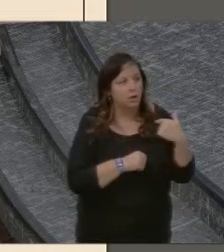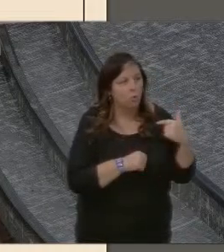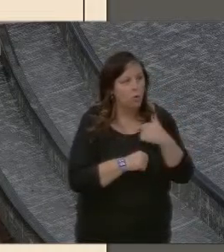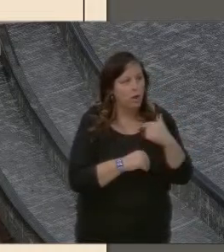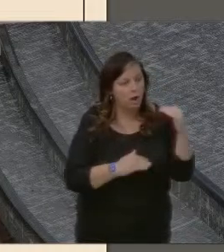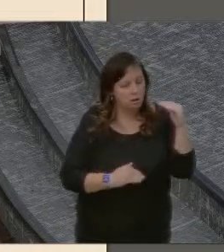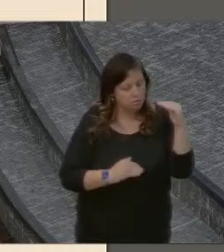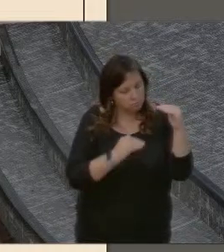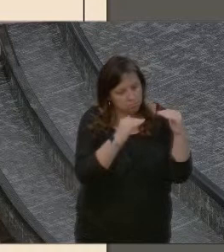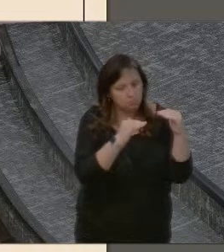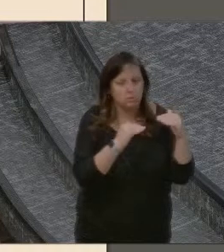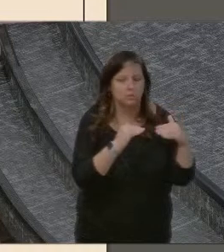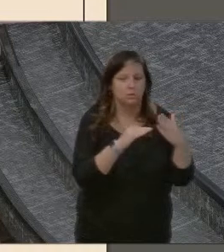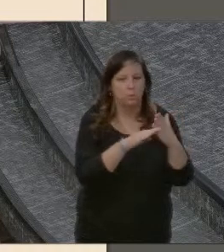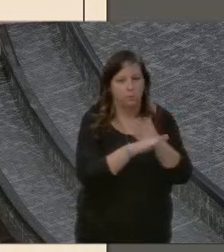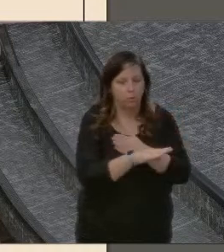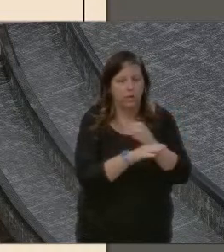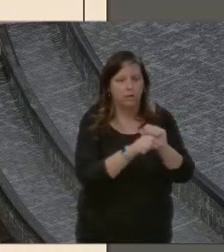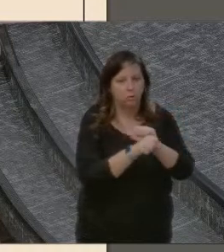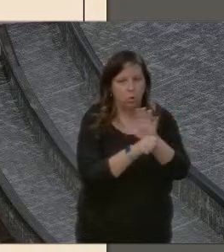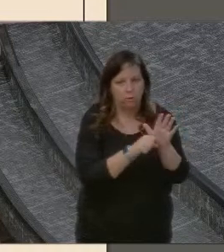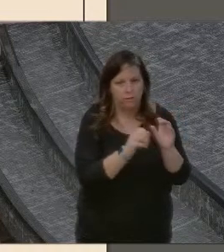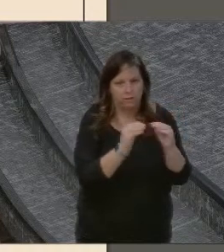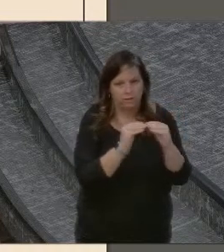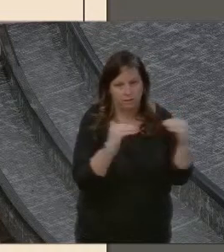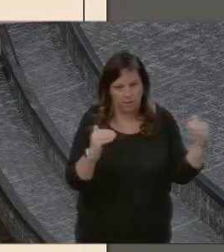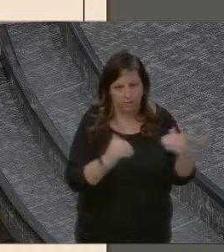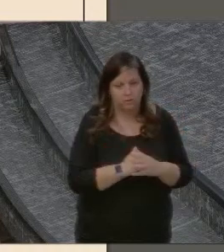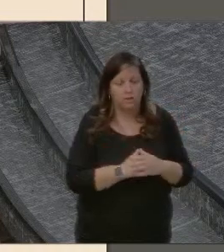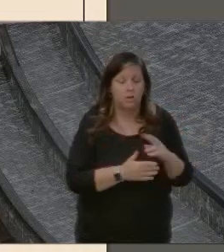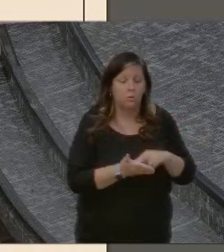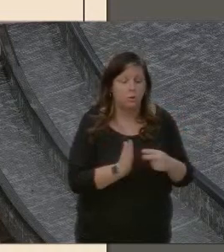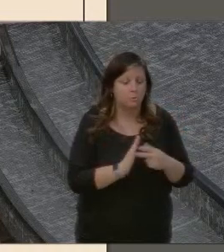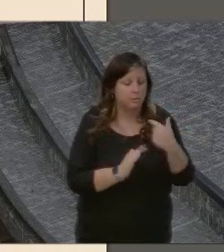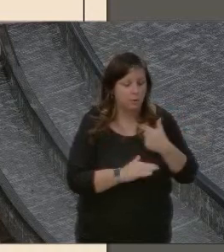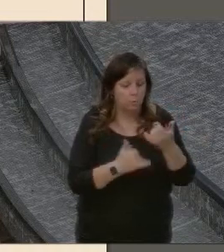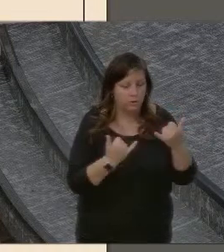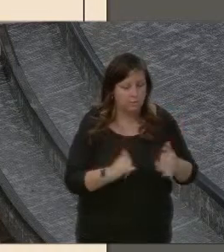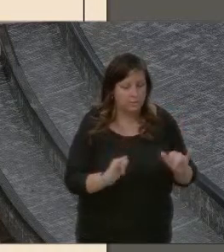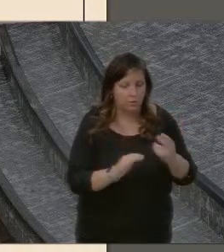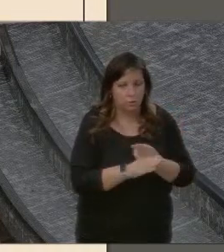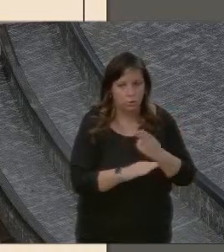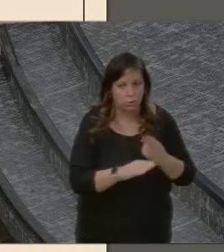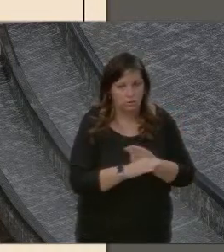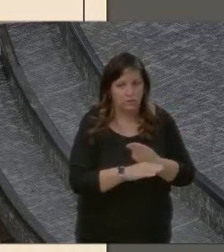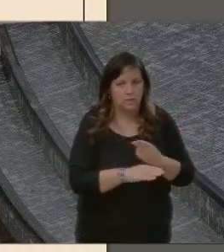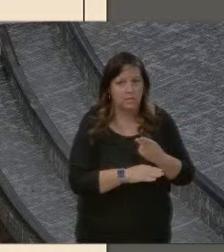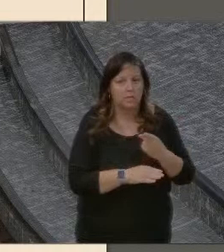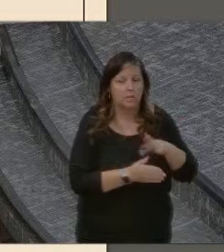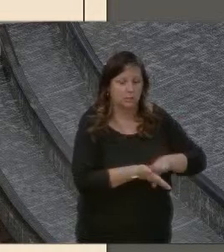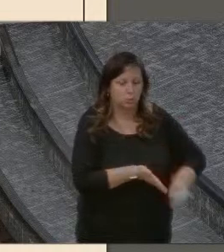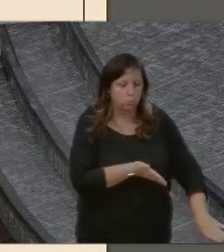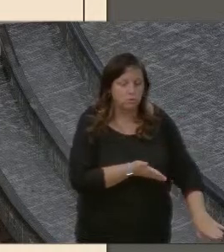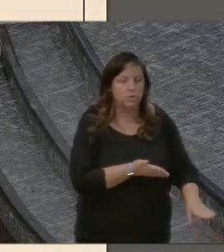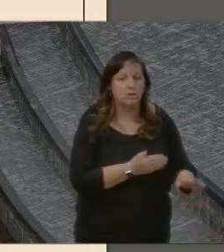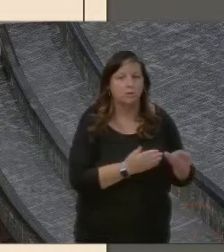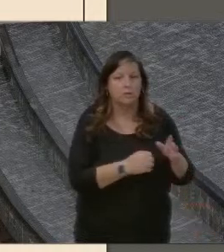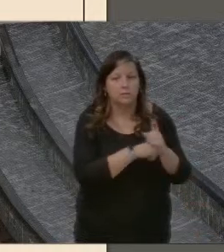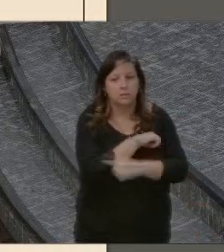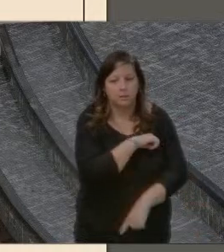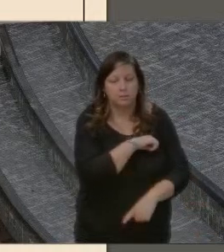which means that we are still using exclusionary discipline to a large extent